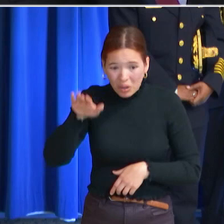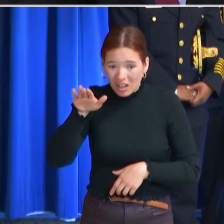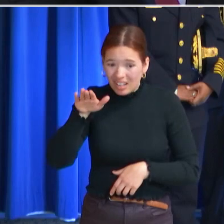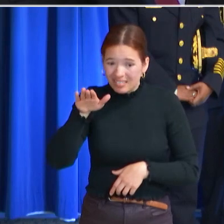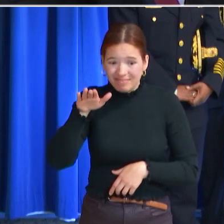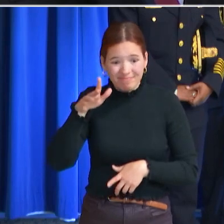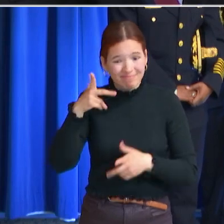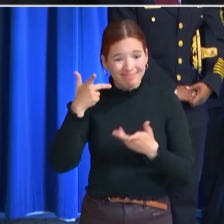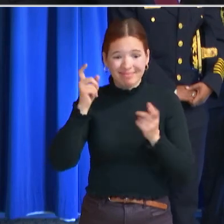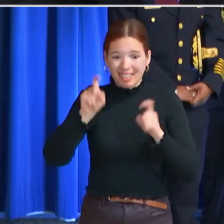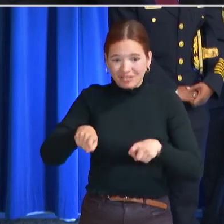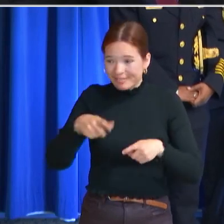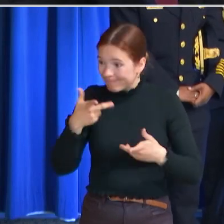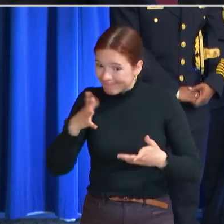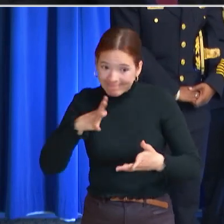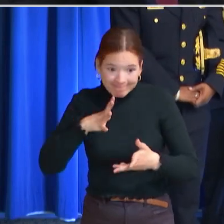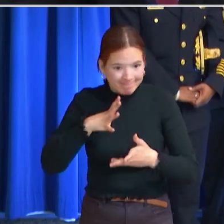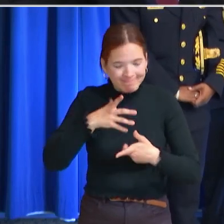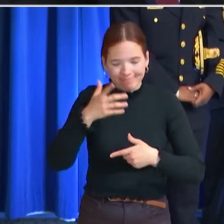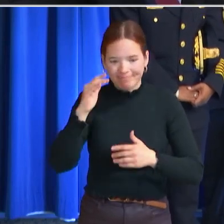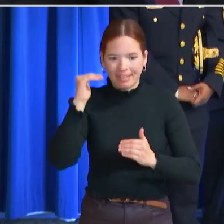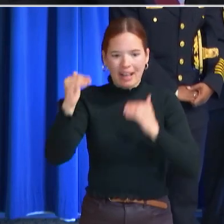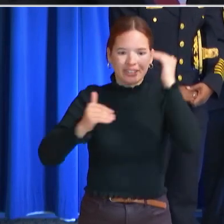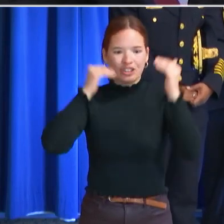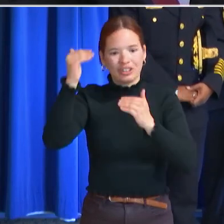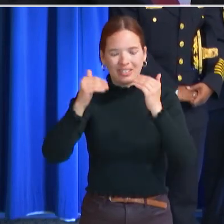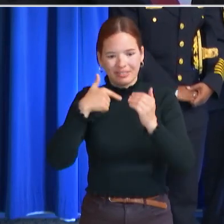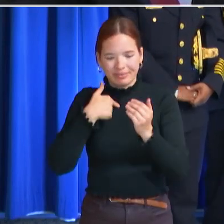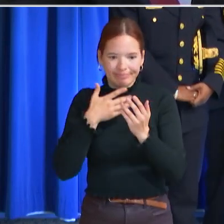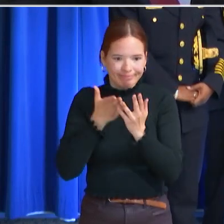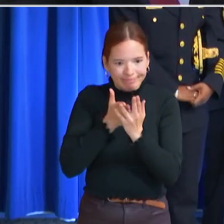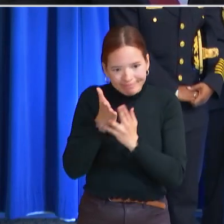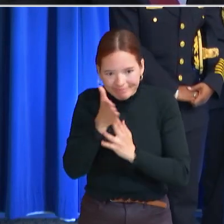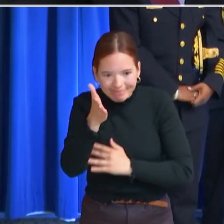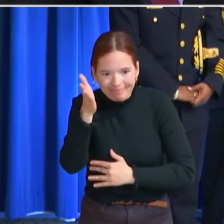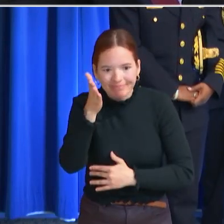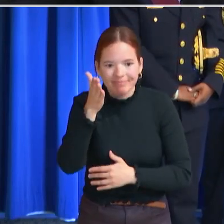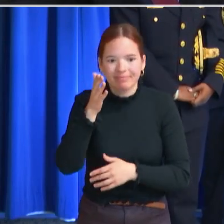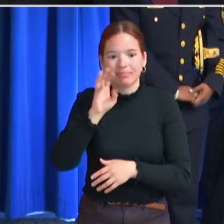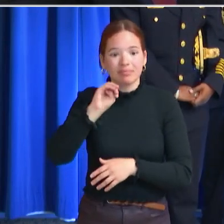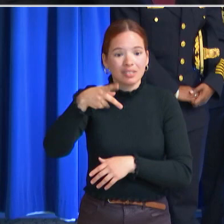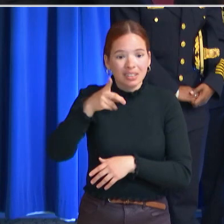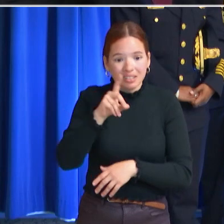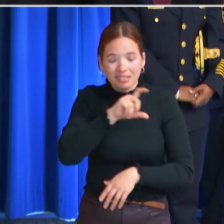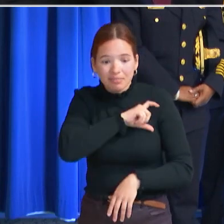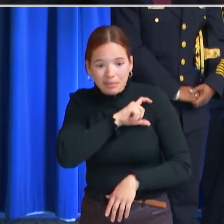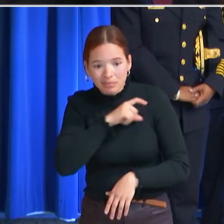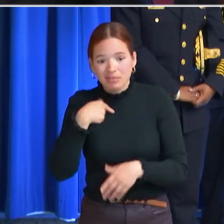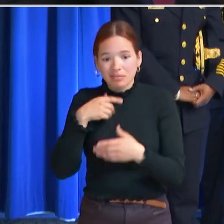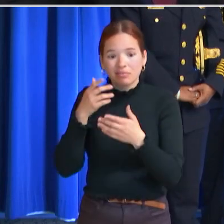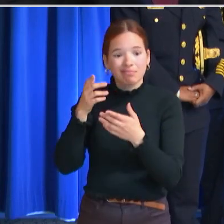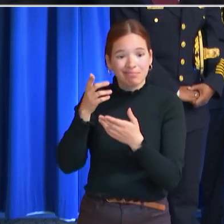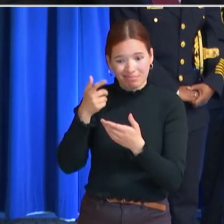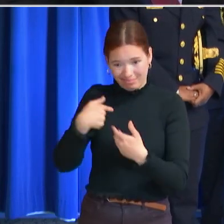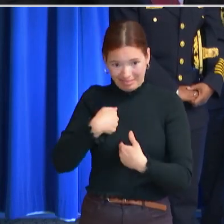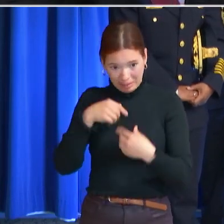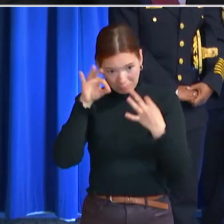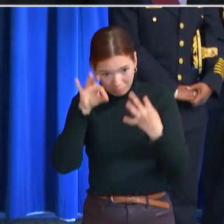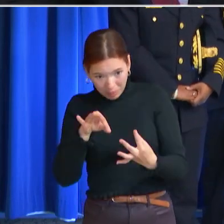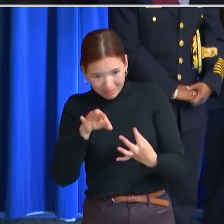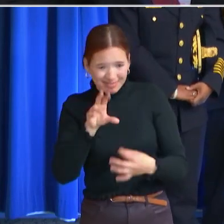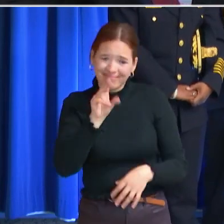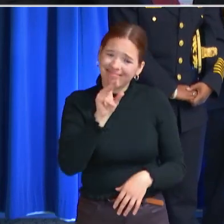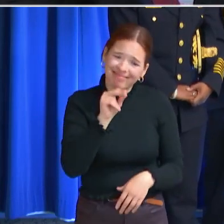rise through the ranks on the police department. I talked about my family. We're not perfect or anything like that. Just a little kid from Carver